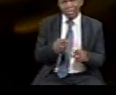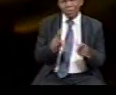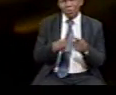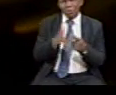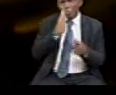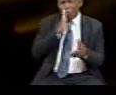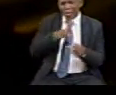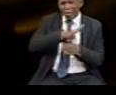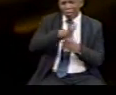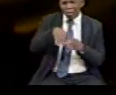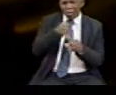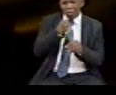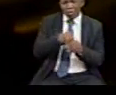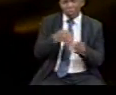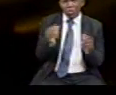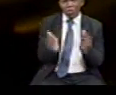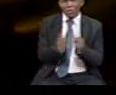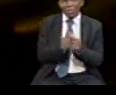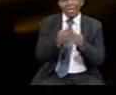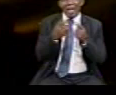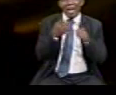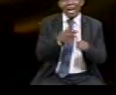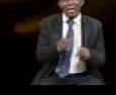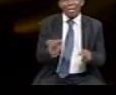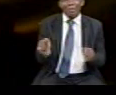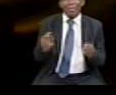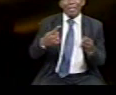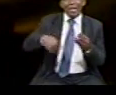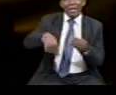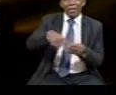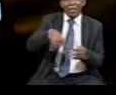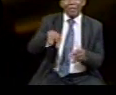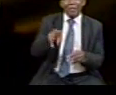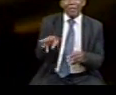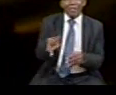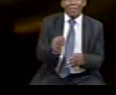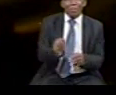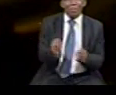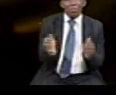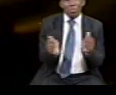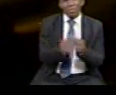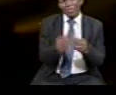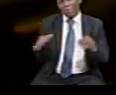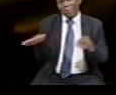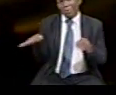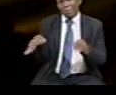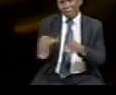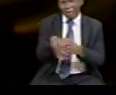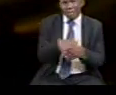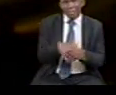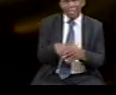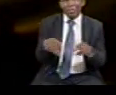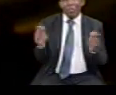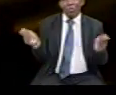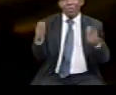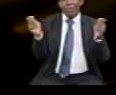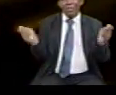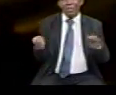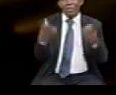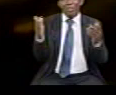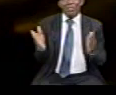the happenings around them. Marrying and giving in marriage, celebrations, that it becomes